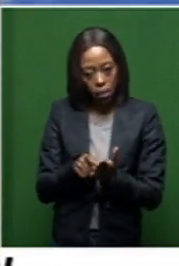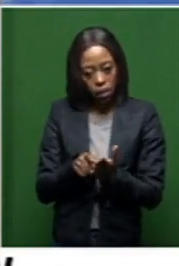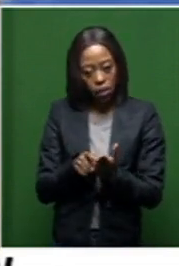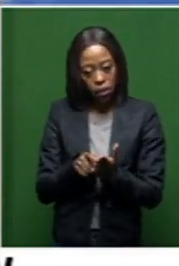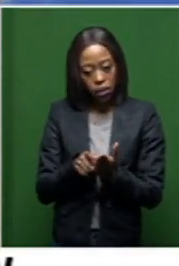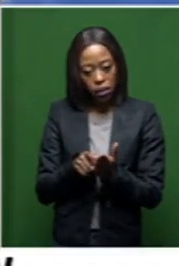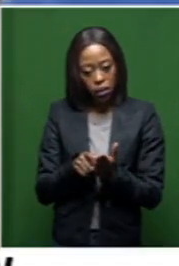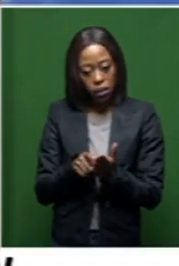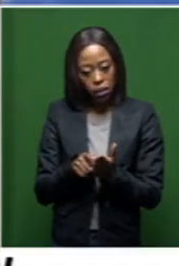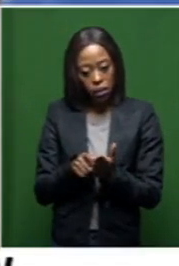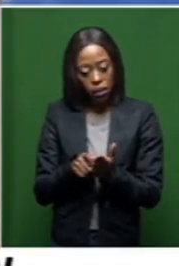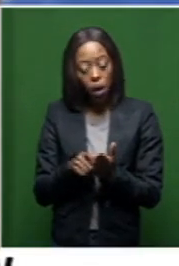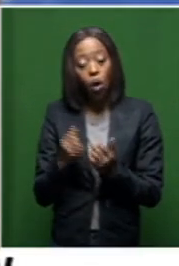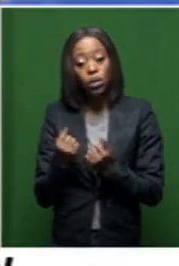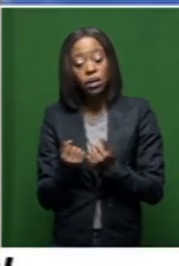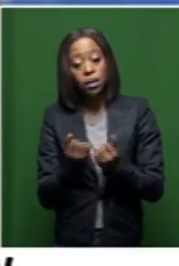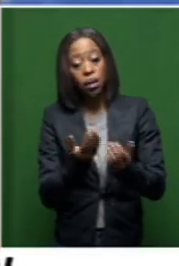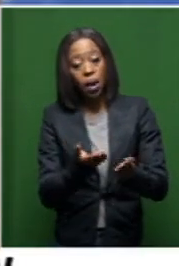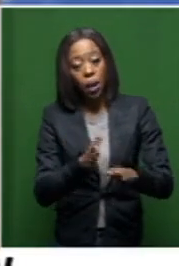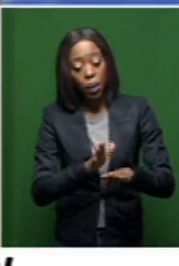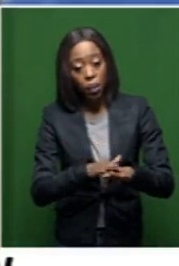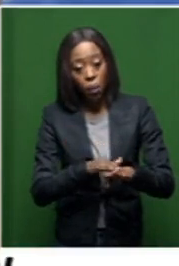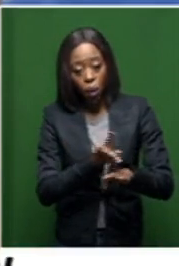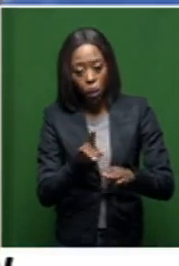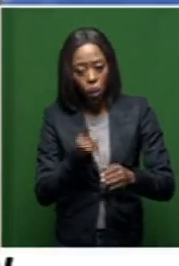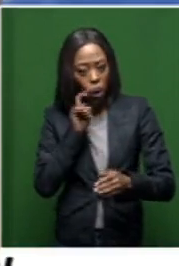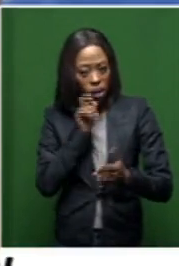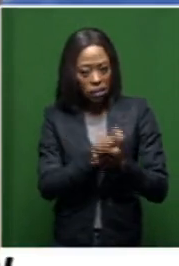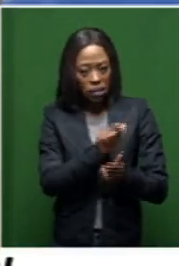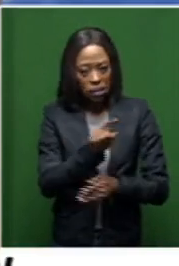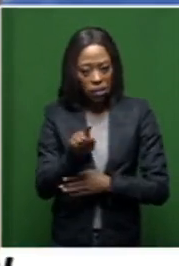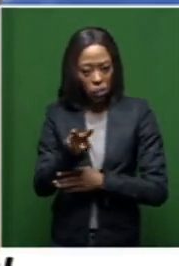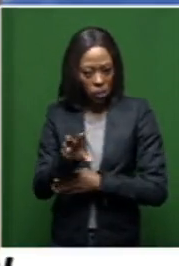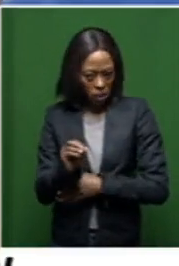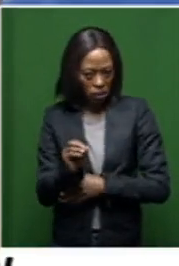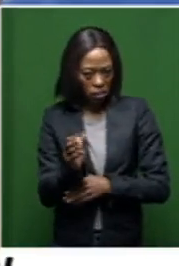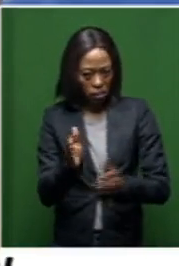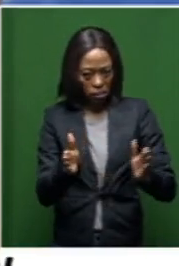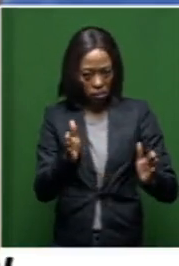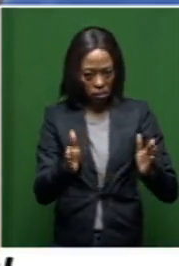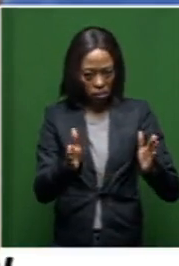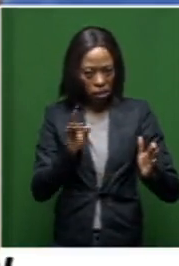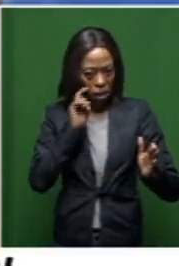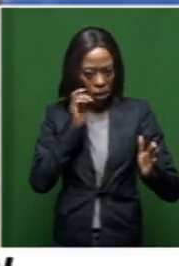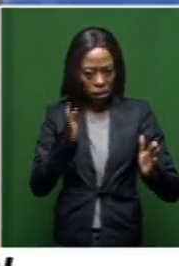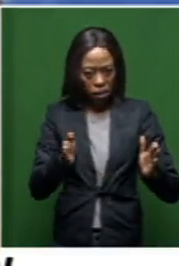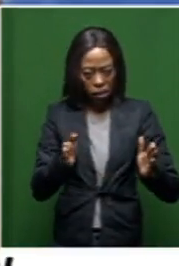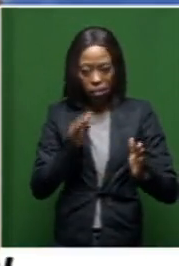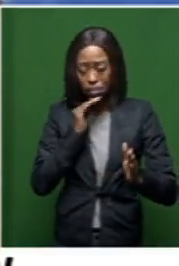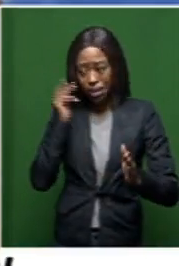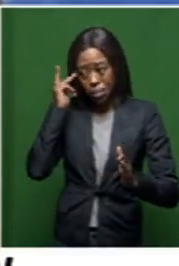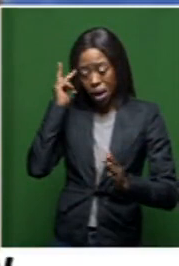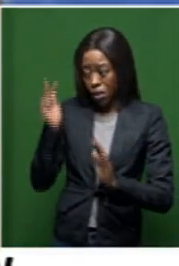coming, or the uptake is coming from those 16 to 20 or thereabouts. Do you need